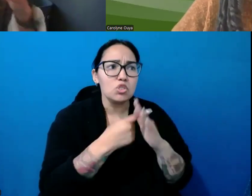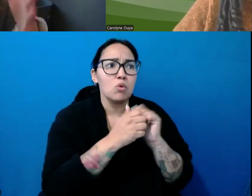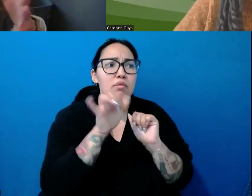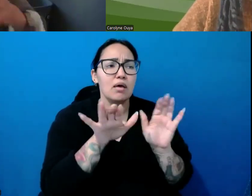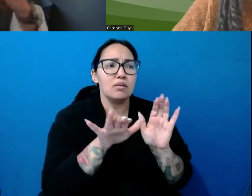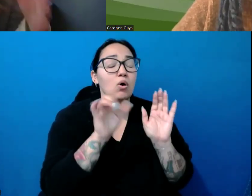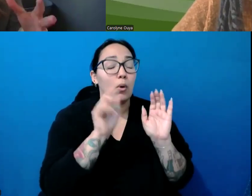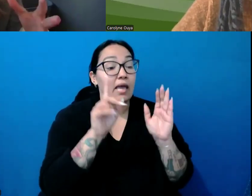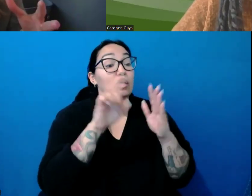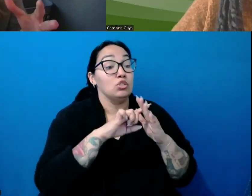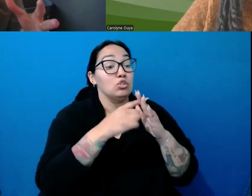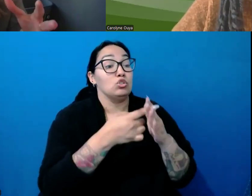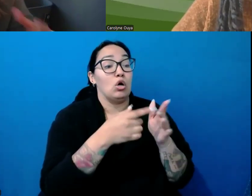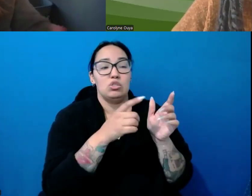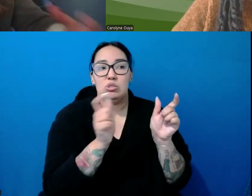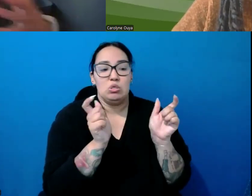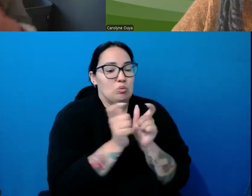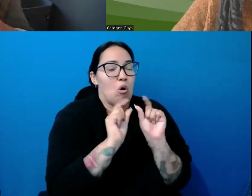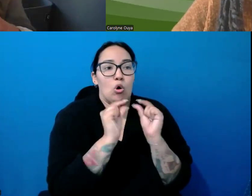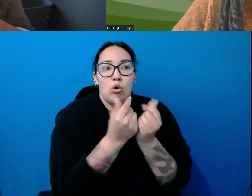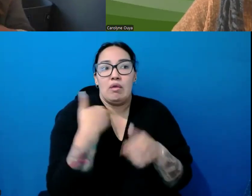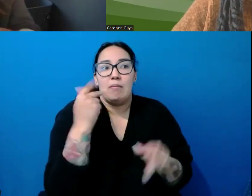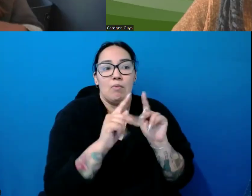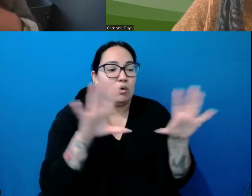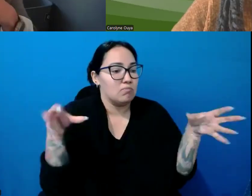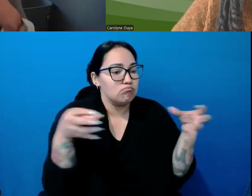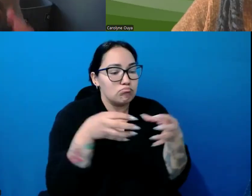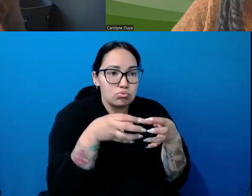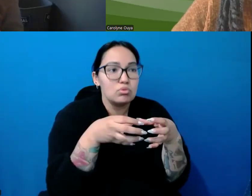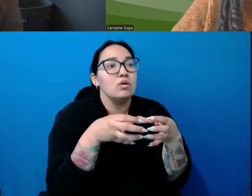going to start a small group of young people that we bring together